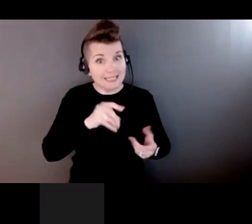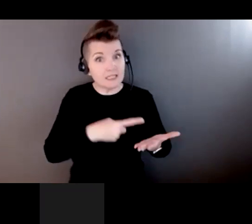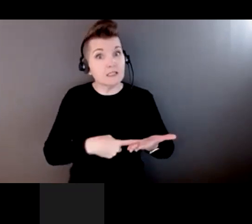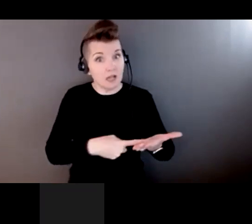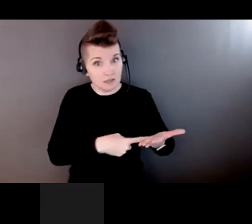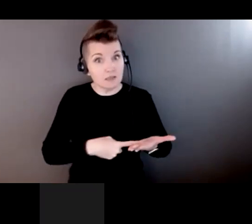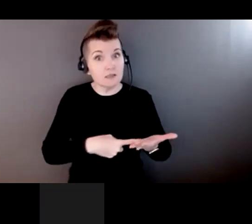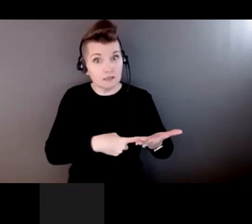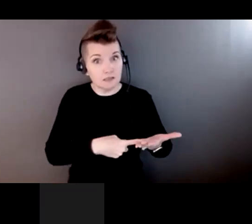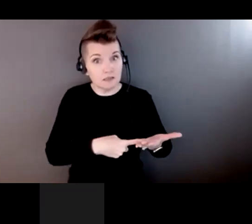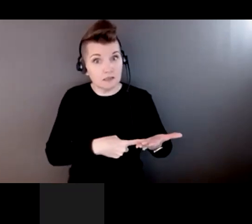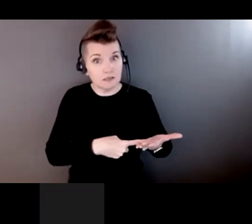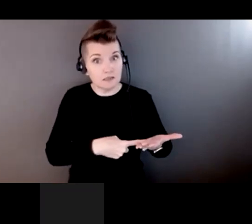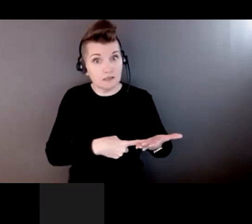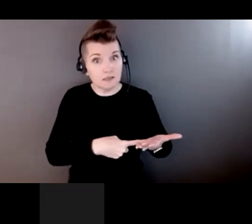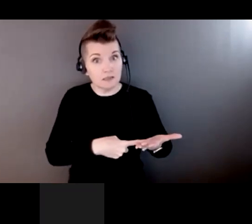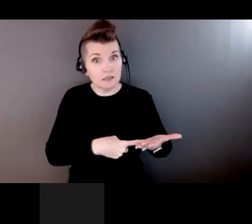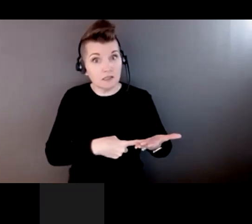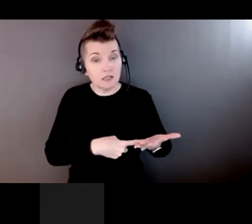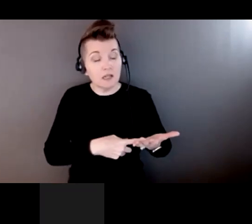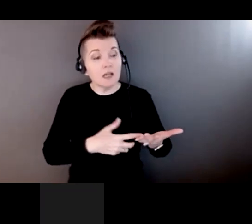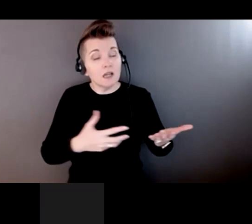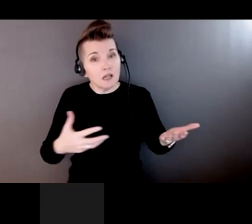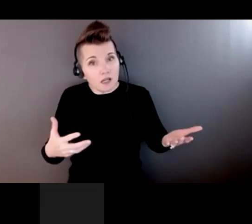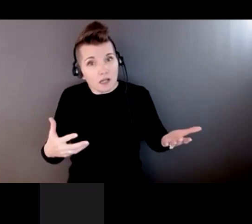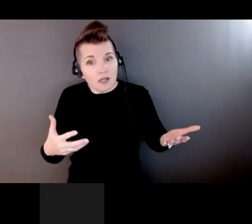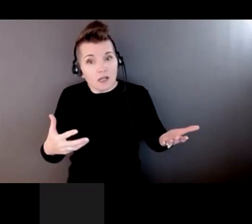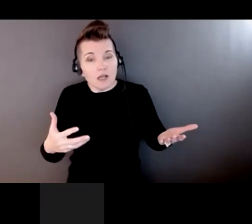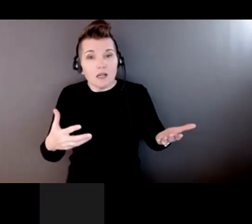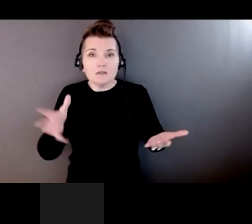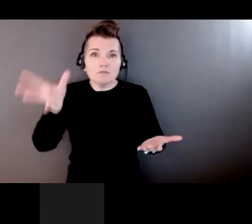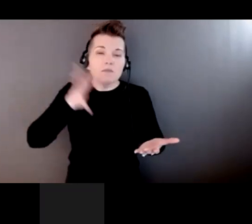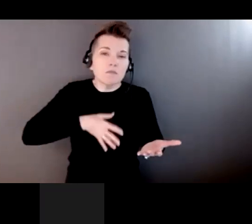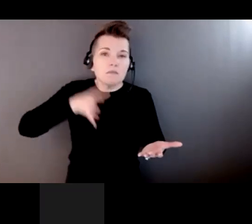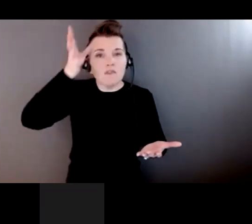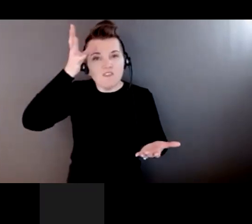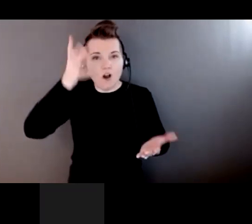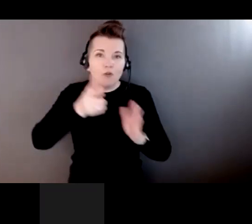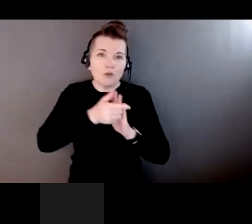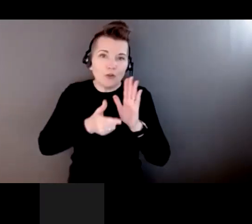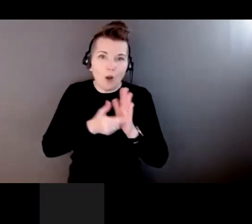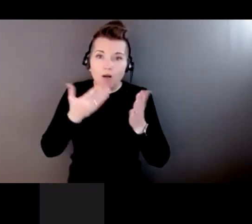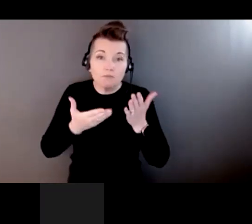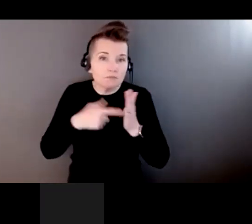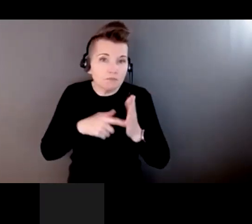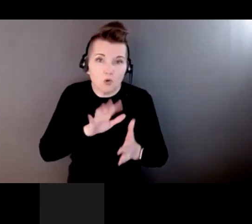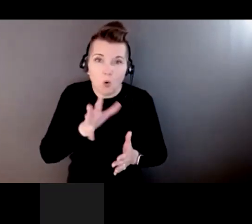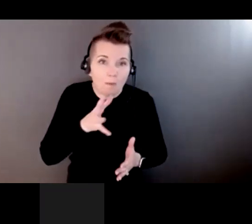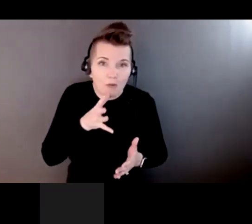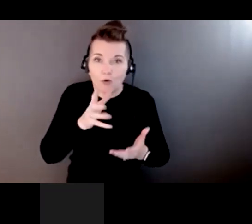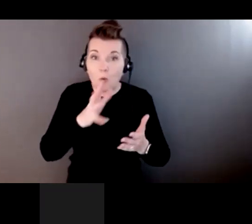because while the person you're concerned about, your father, your mother, your whoever you may be trying to